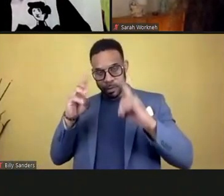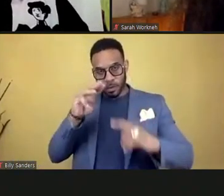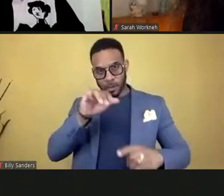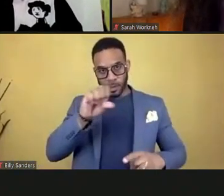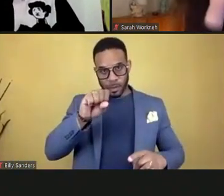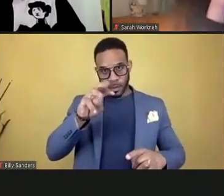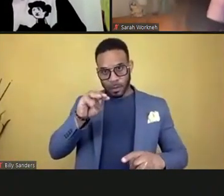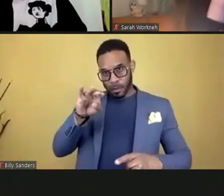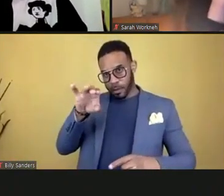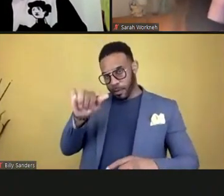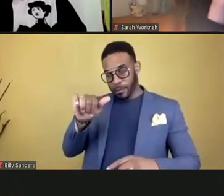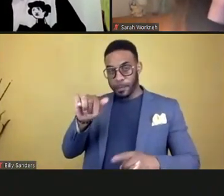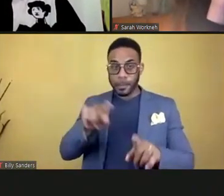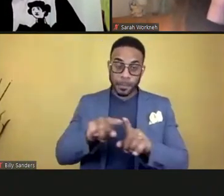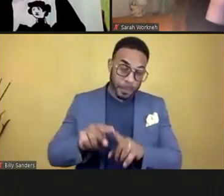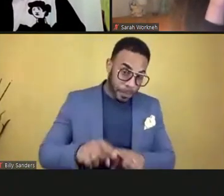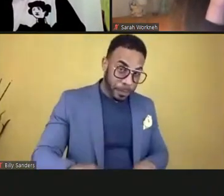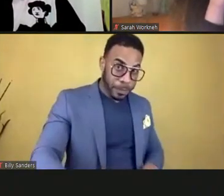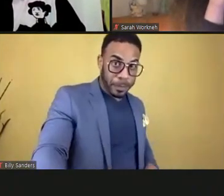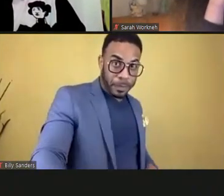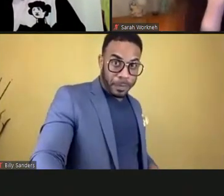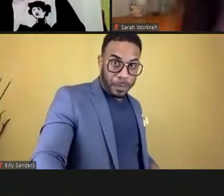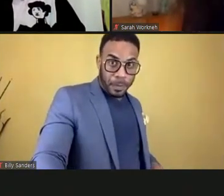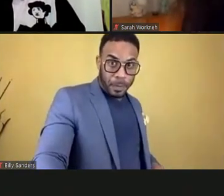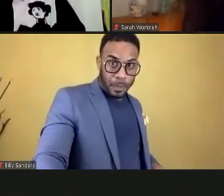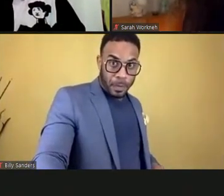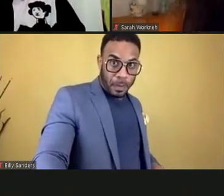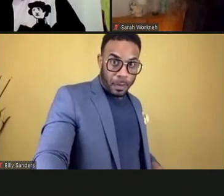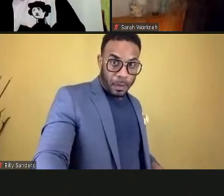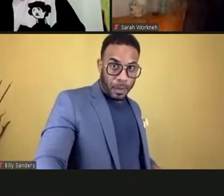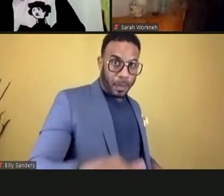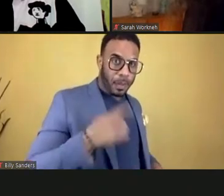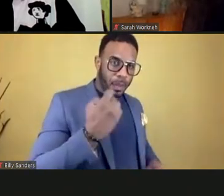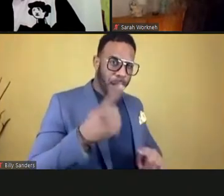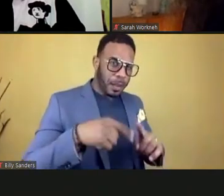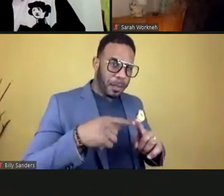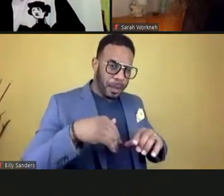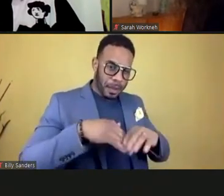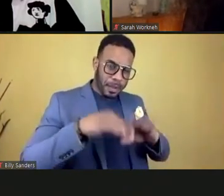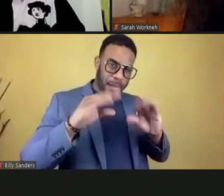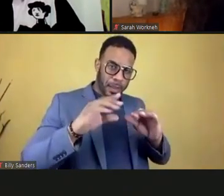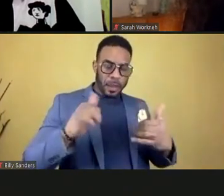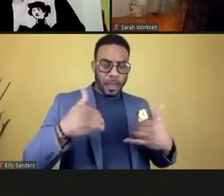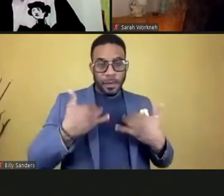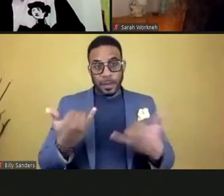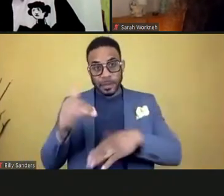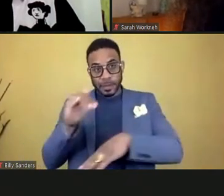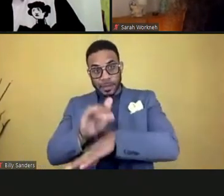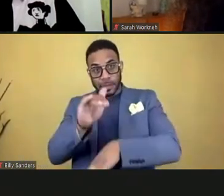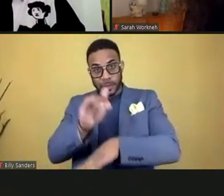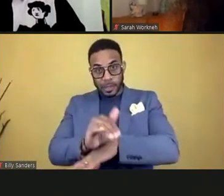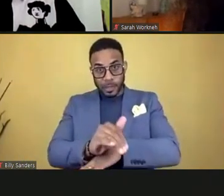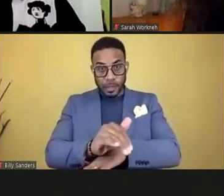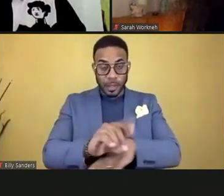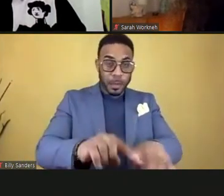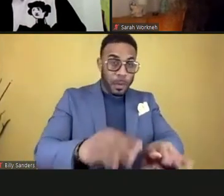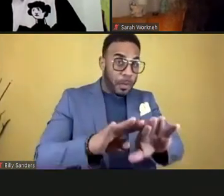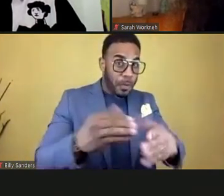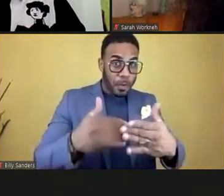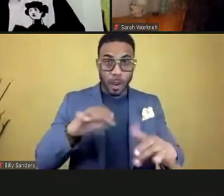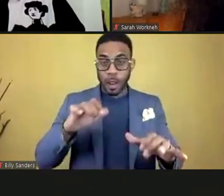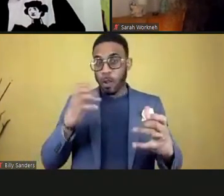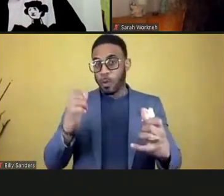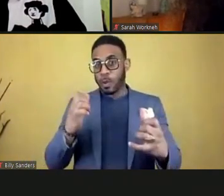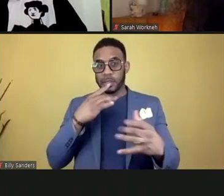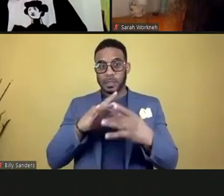MoCA. And I wanted to tell you a little bit about the in-session that we're having here tonight. But before I do, I wanted to